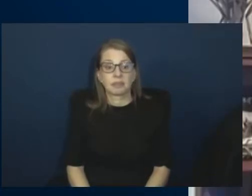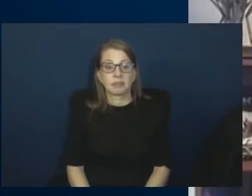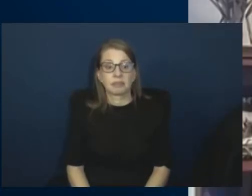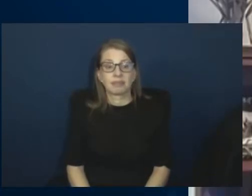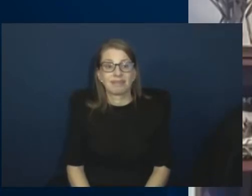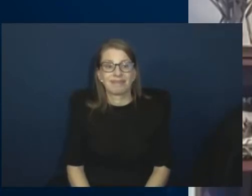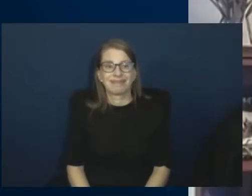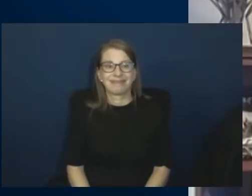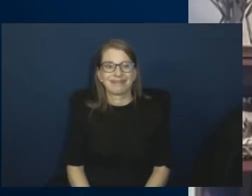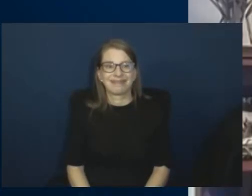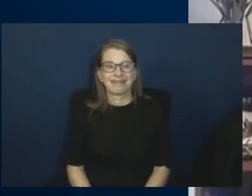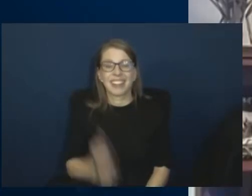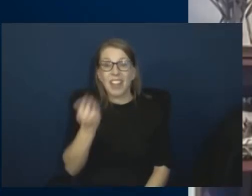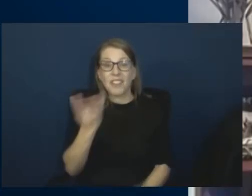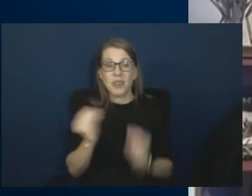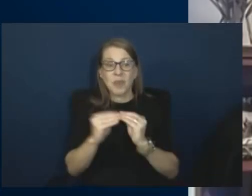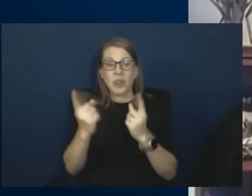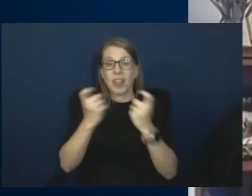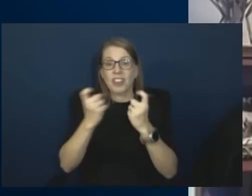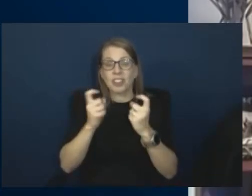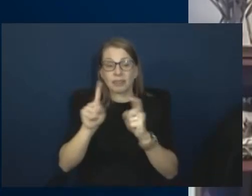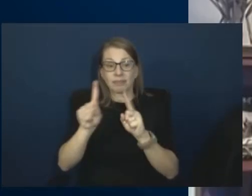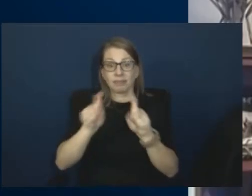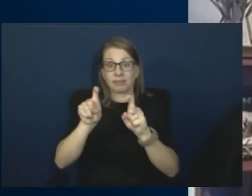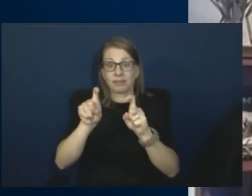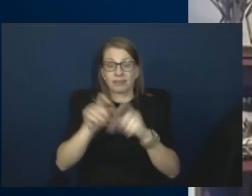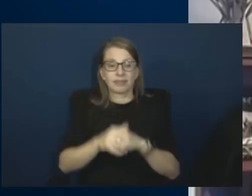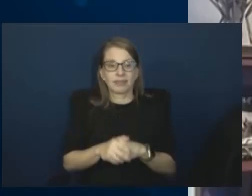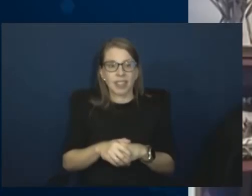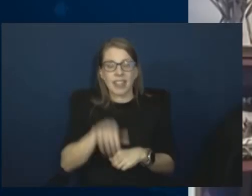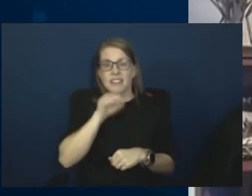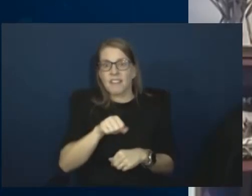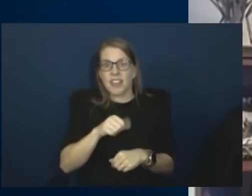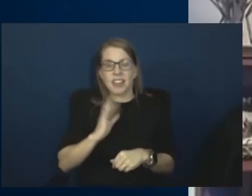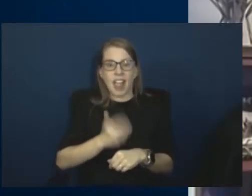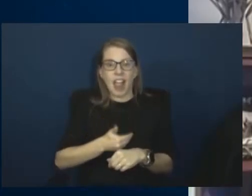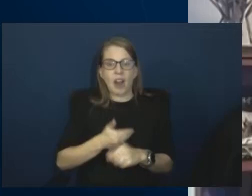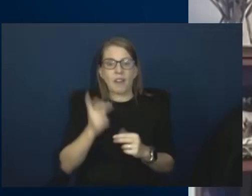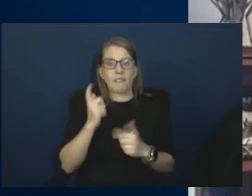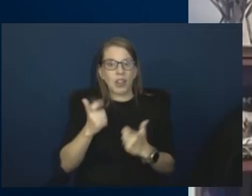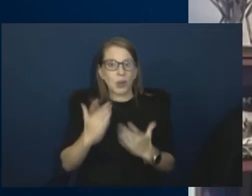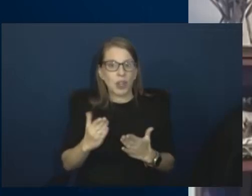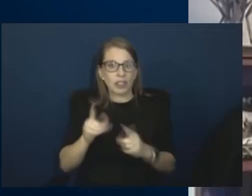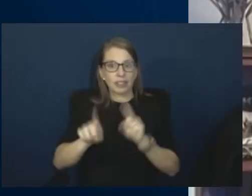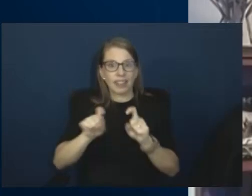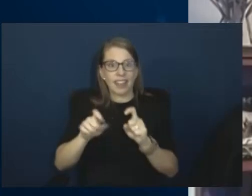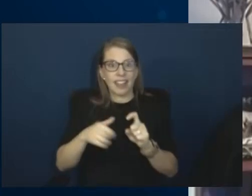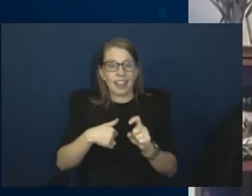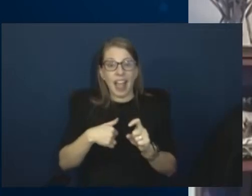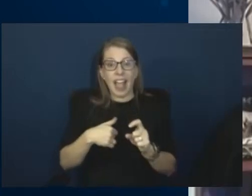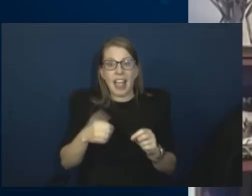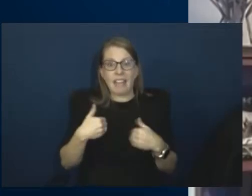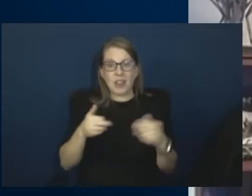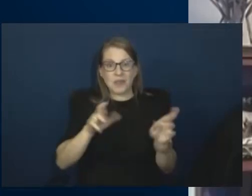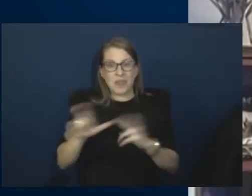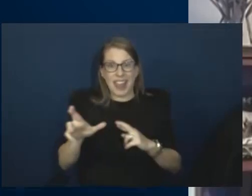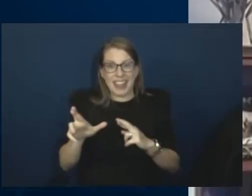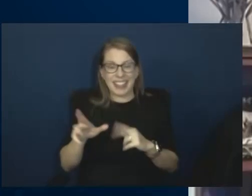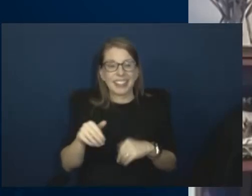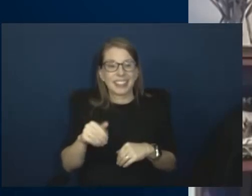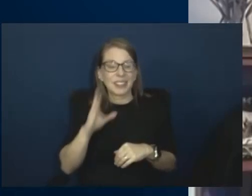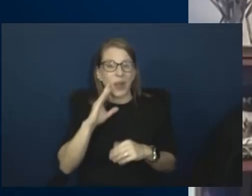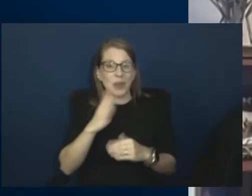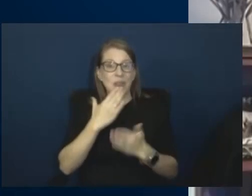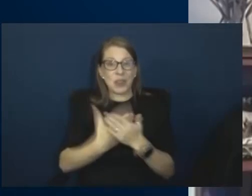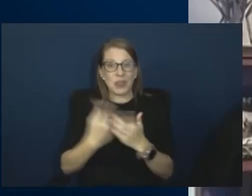Okay, a couple more questions for you, Doctor, also. And I love it when our viewers are asking the questions that I already had ready to ask, because I know that these are some good ones right here. Okay, so